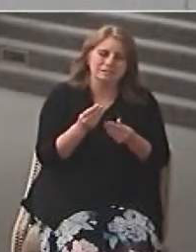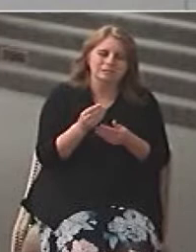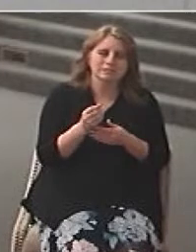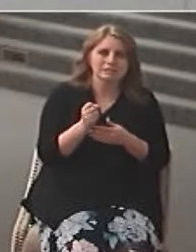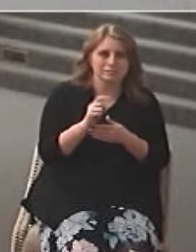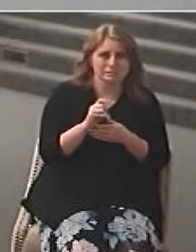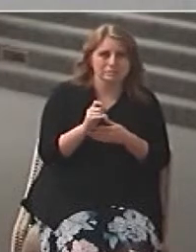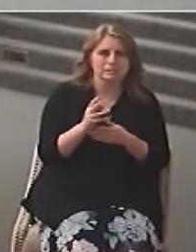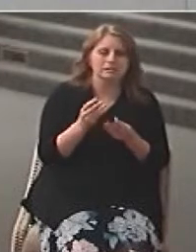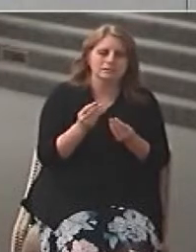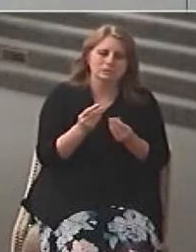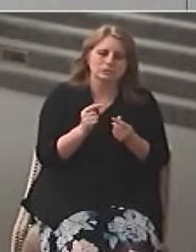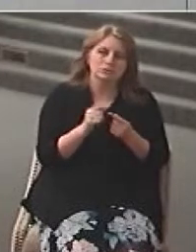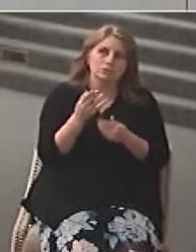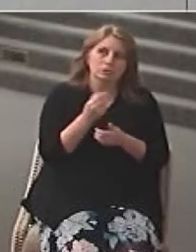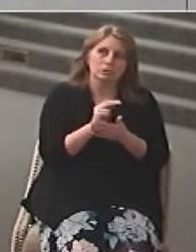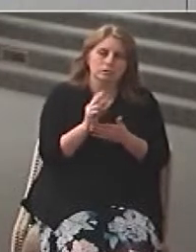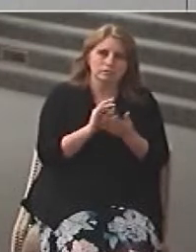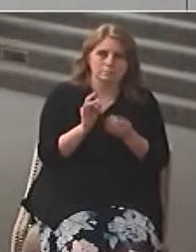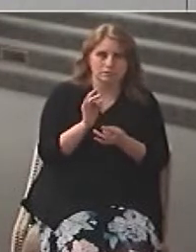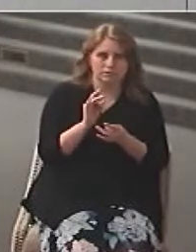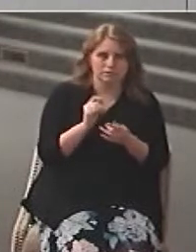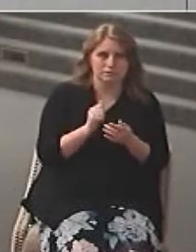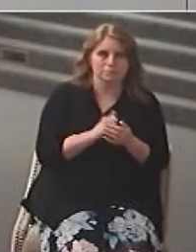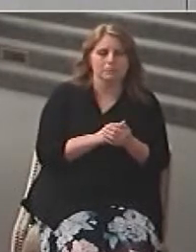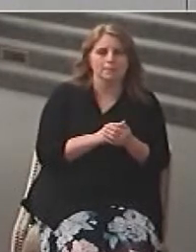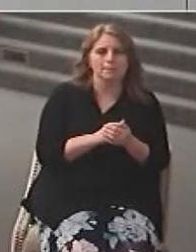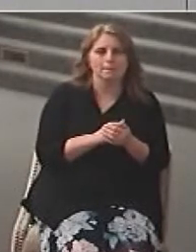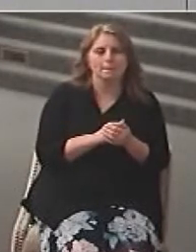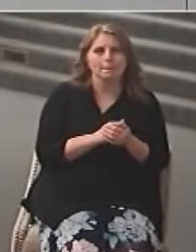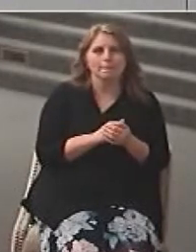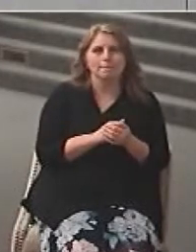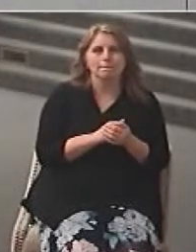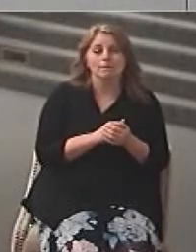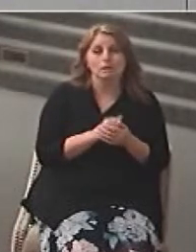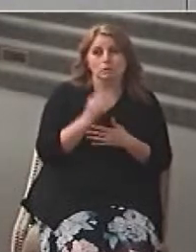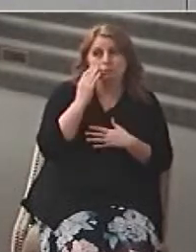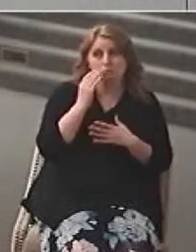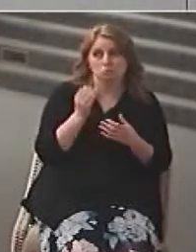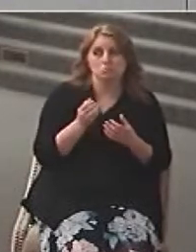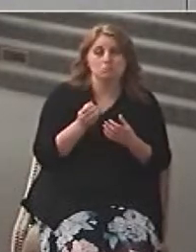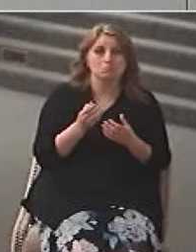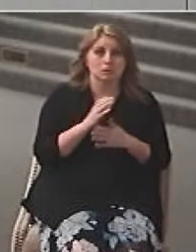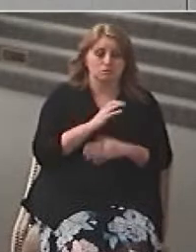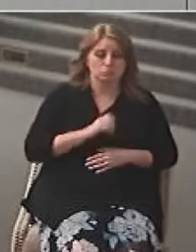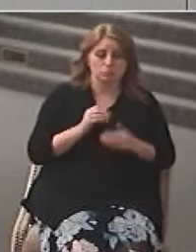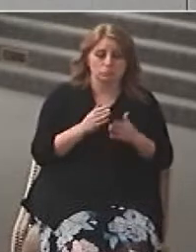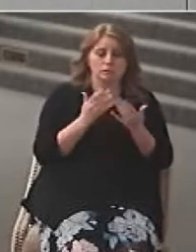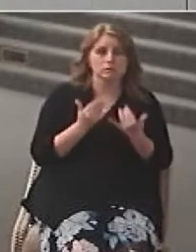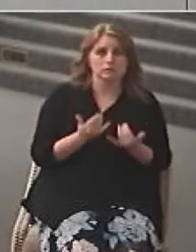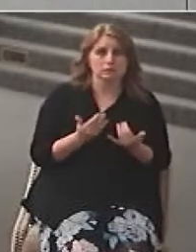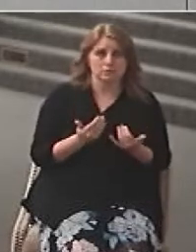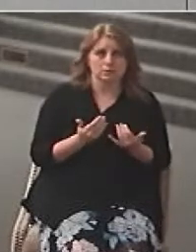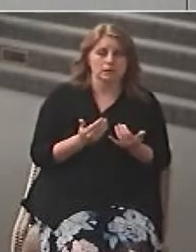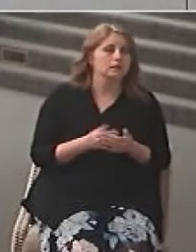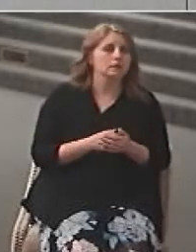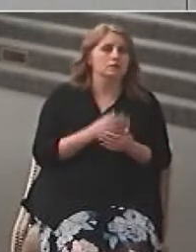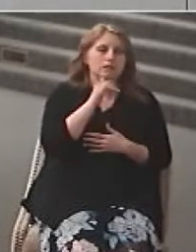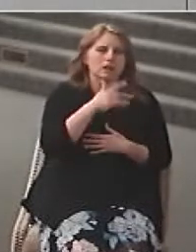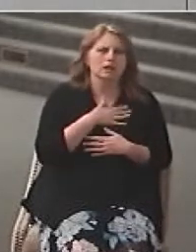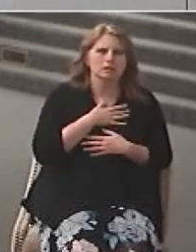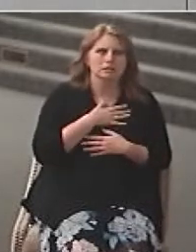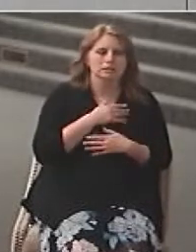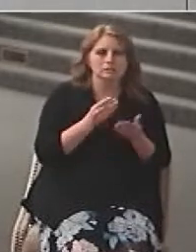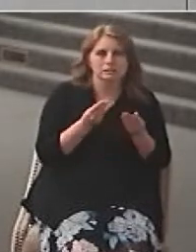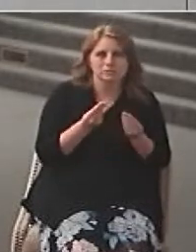sensitive to the Holy Spirit. Sensitive to the Holy Spirit. You know, there's a lot of Christians today that aren't sensitive to the Holy Spirit. The Bible